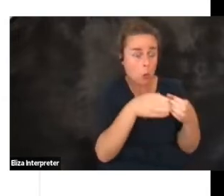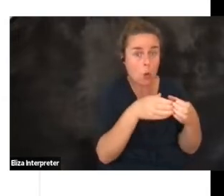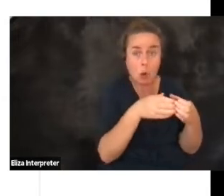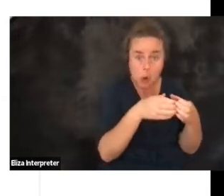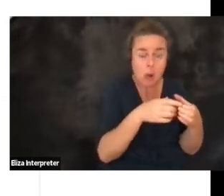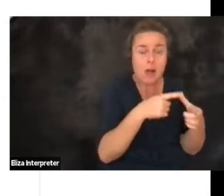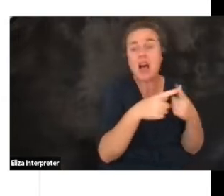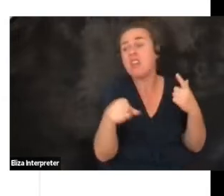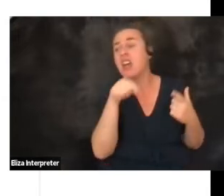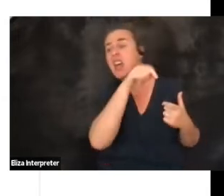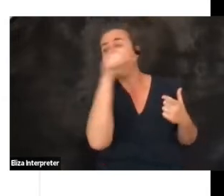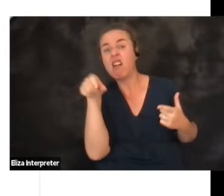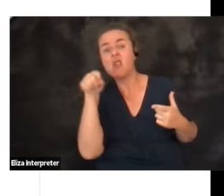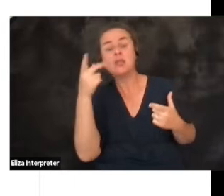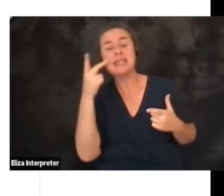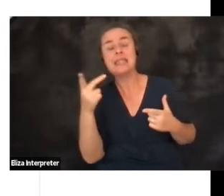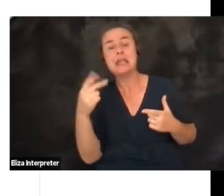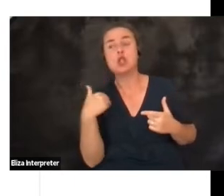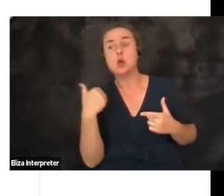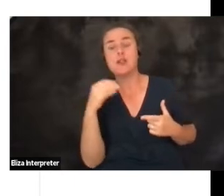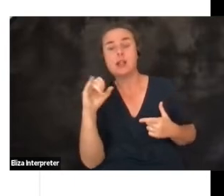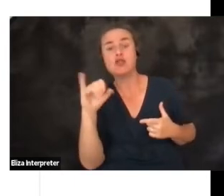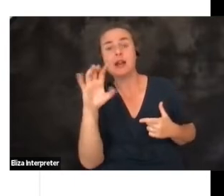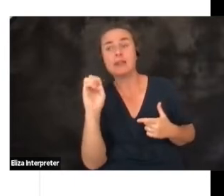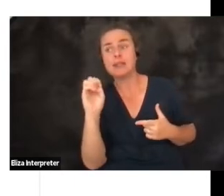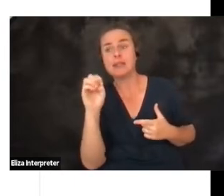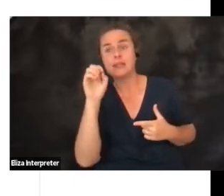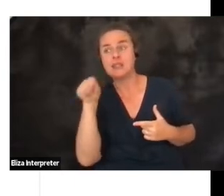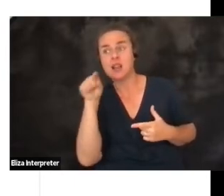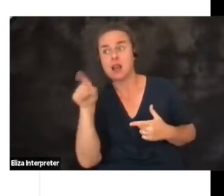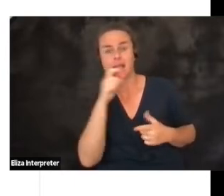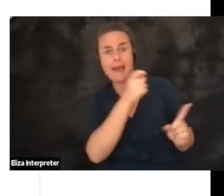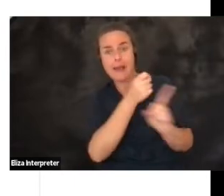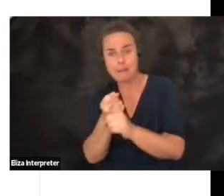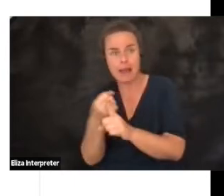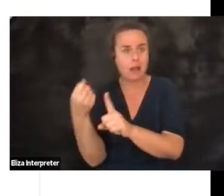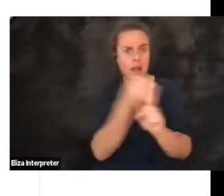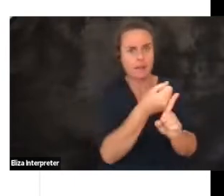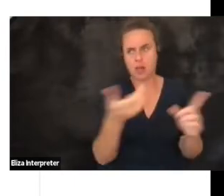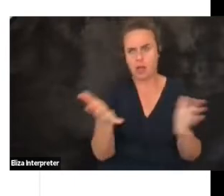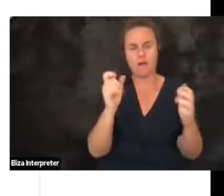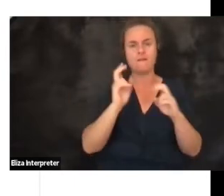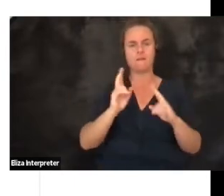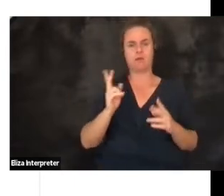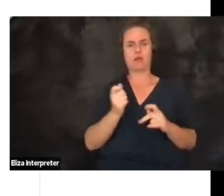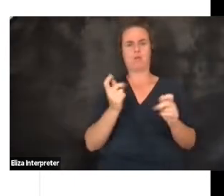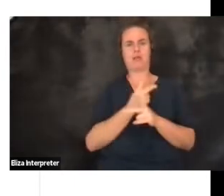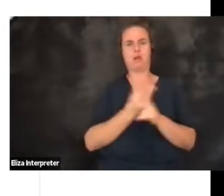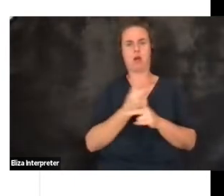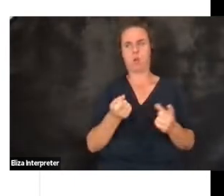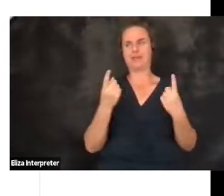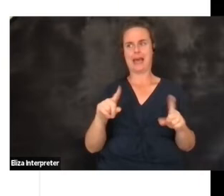juvenile justice silo? Being able to see and figure out what's happening in the system as a whole,